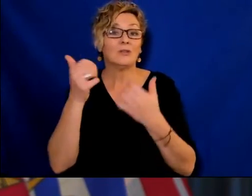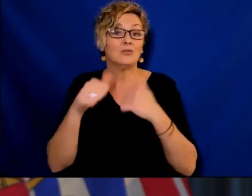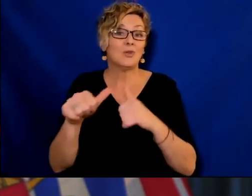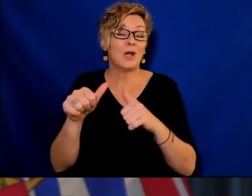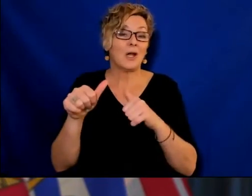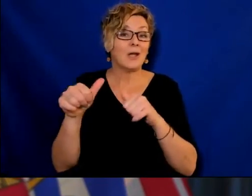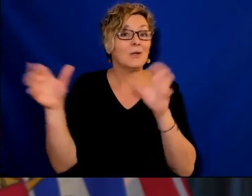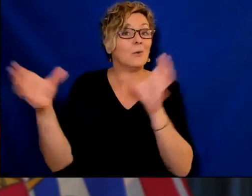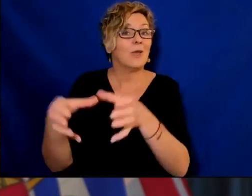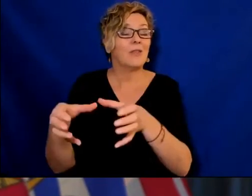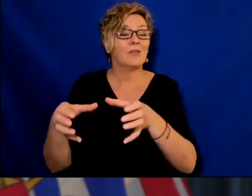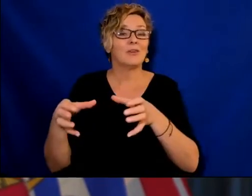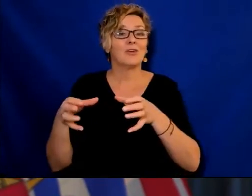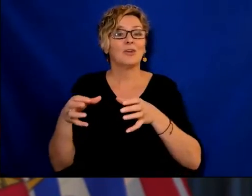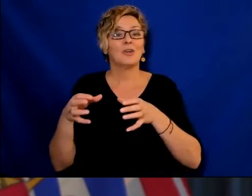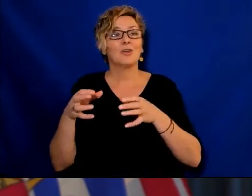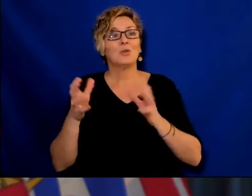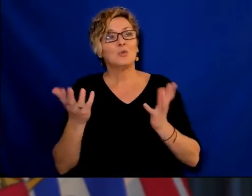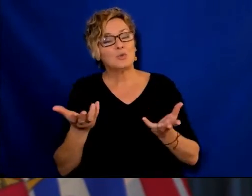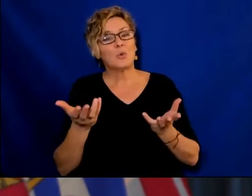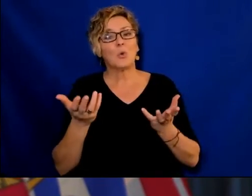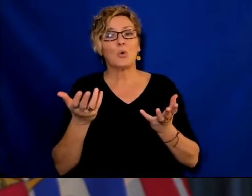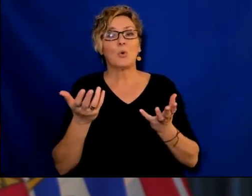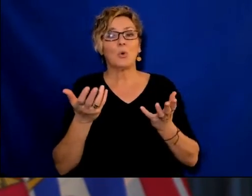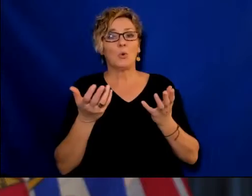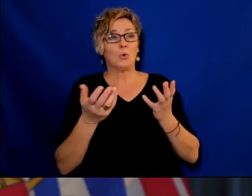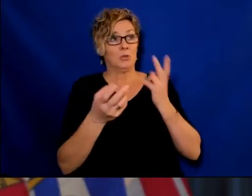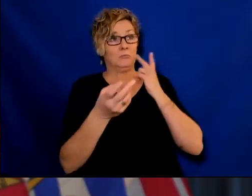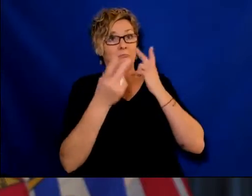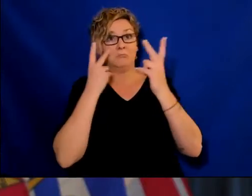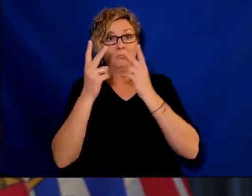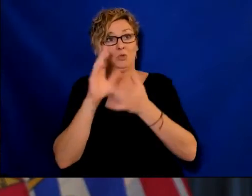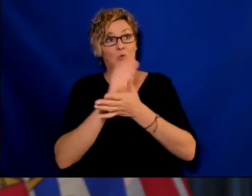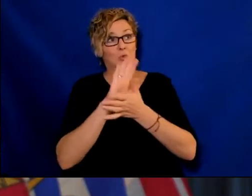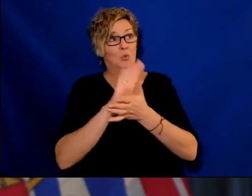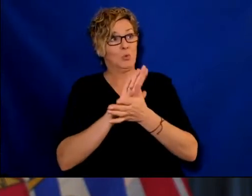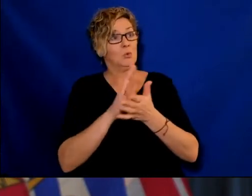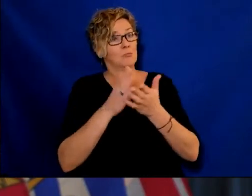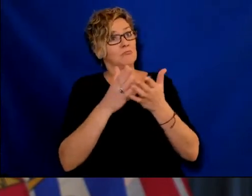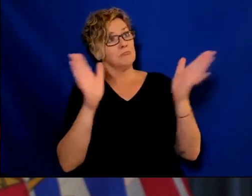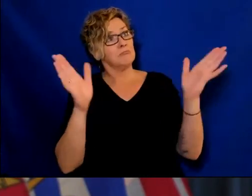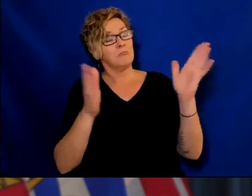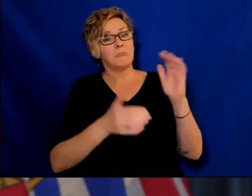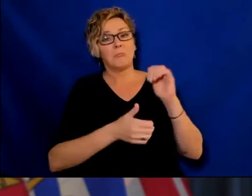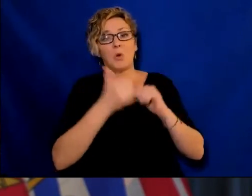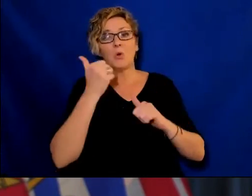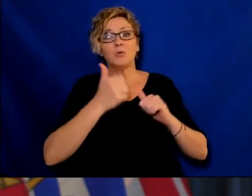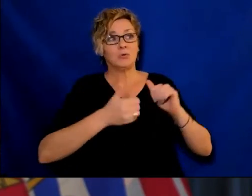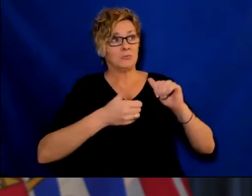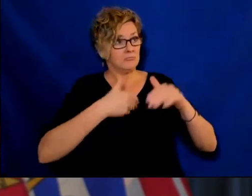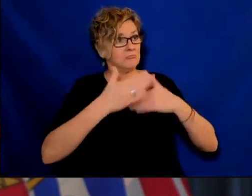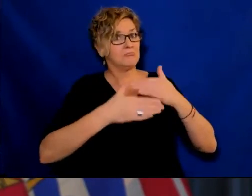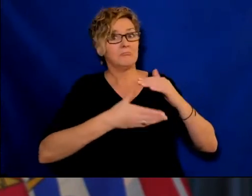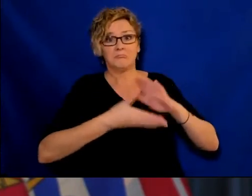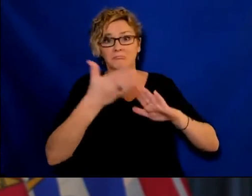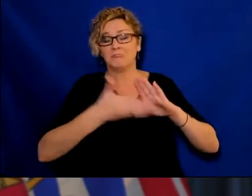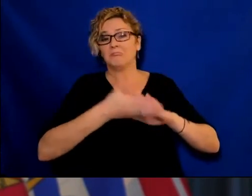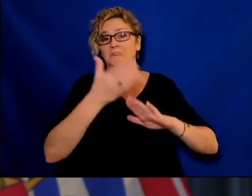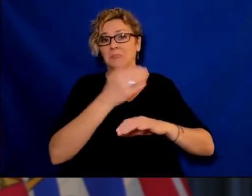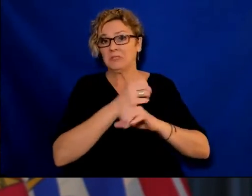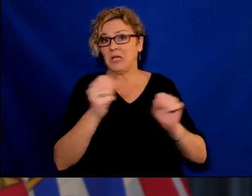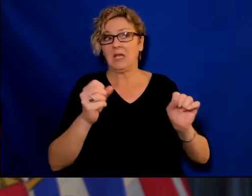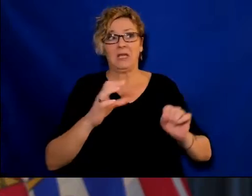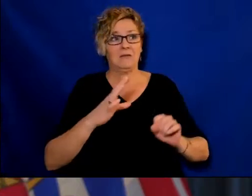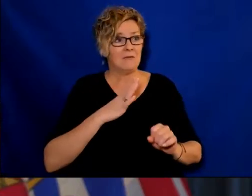those businesses that are running safely. But we also want to make sure that our healthcare workers are supported, that they're able to